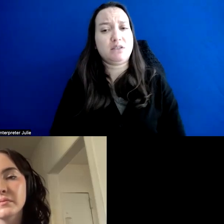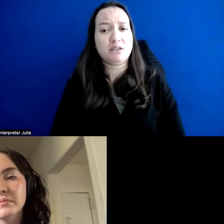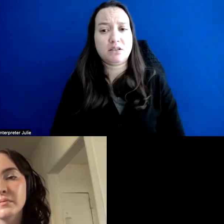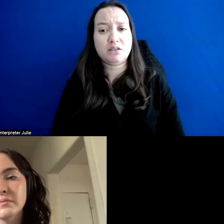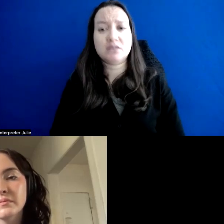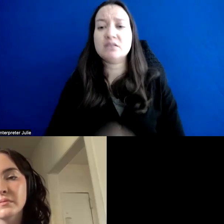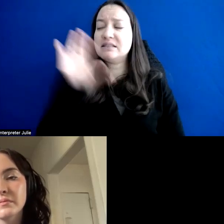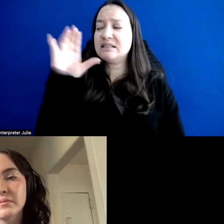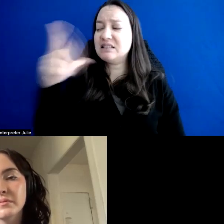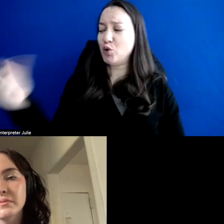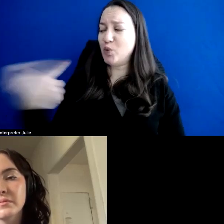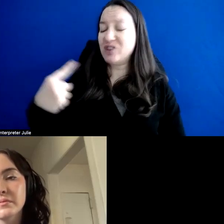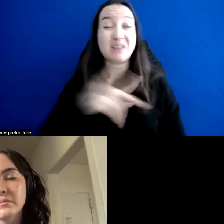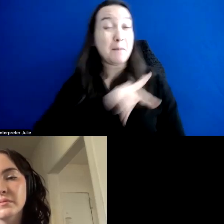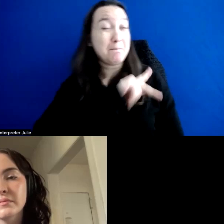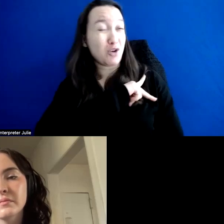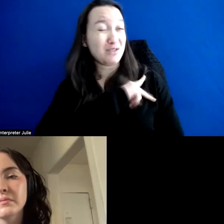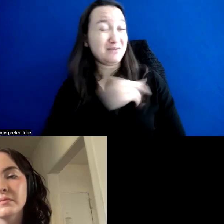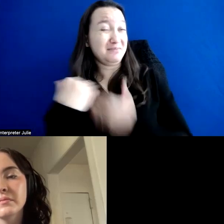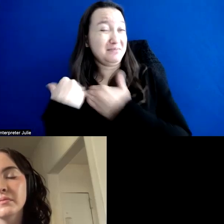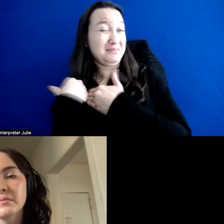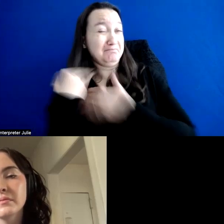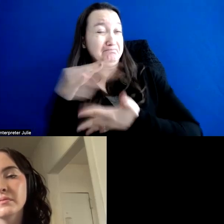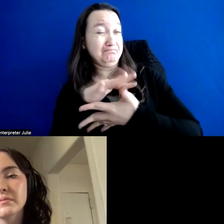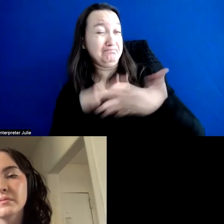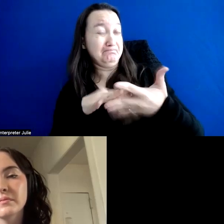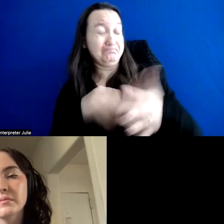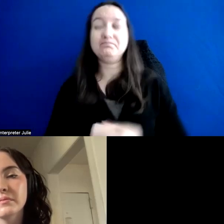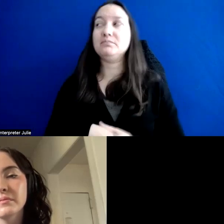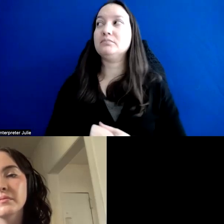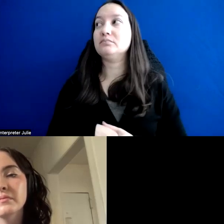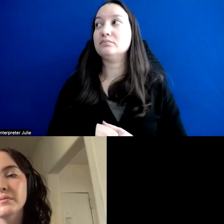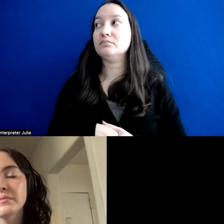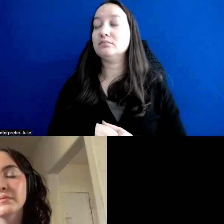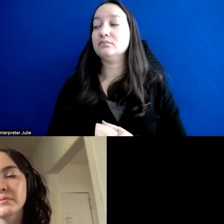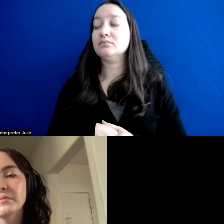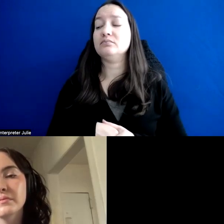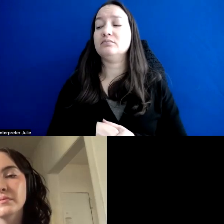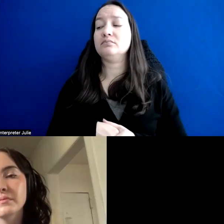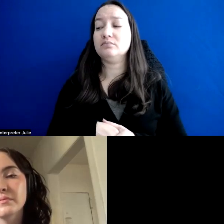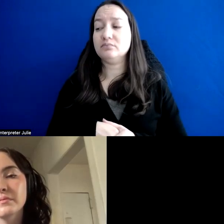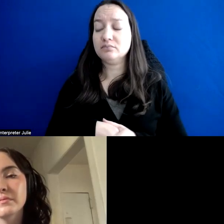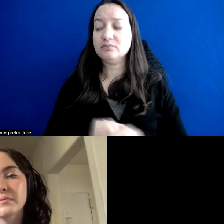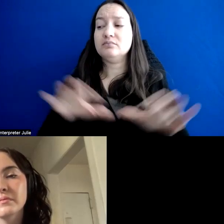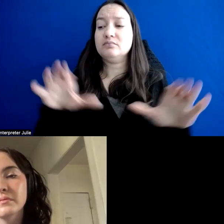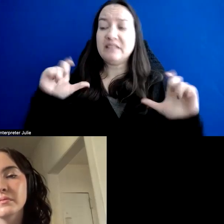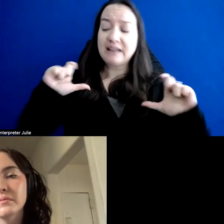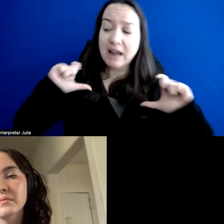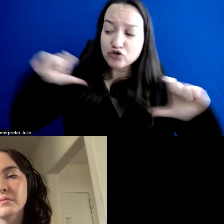So the question of our own personal responsibility to exercise,